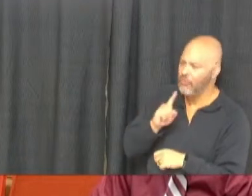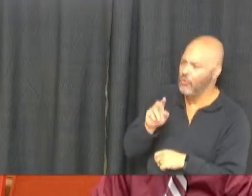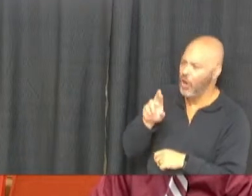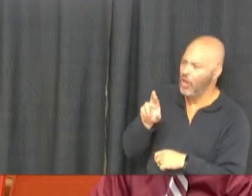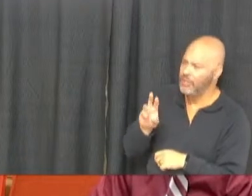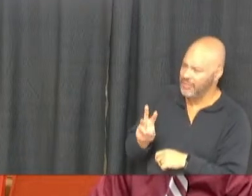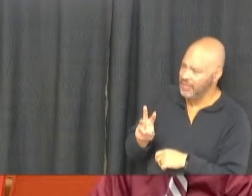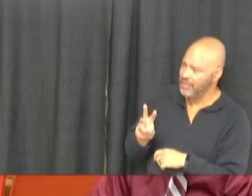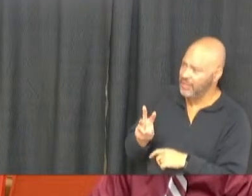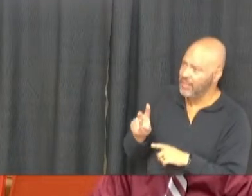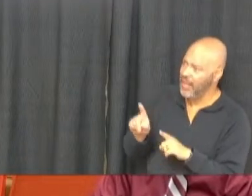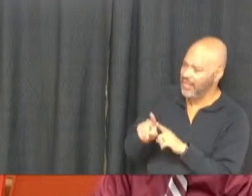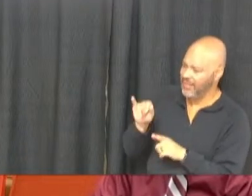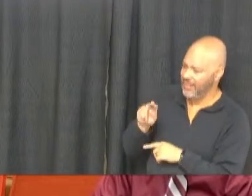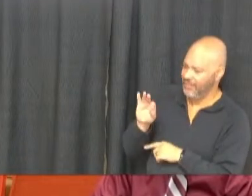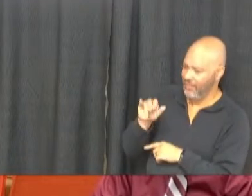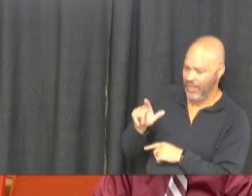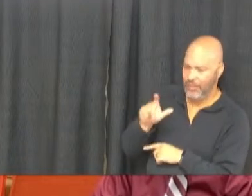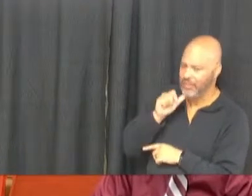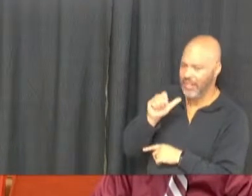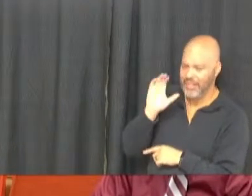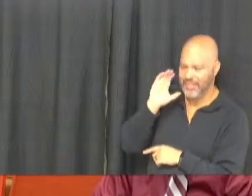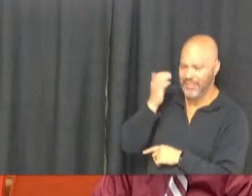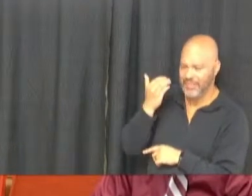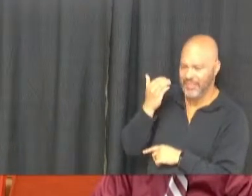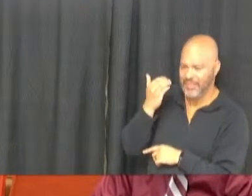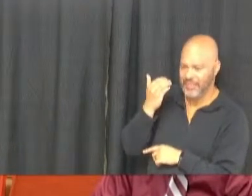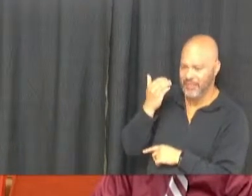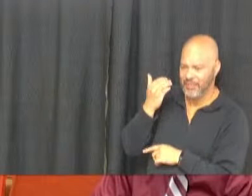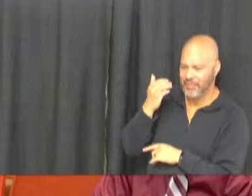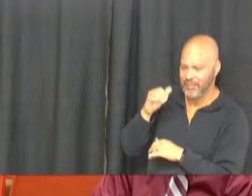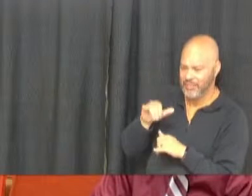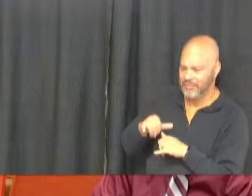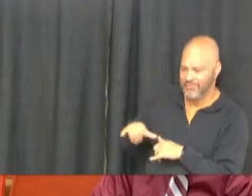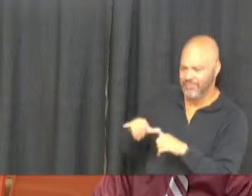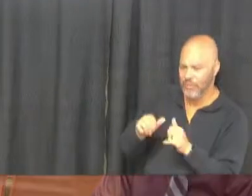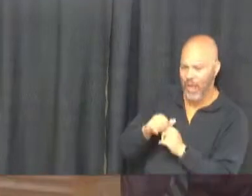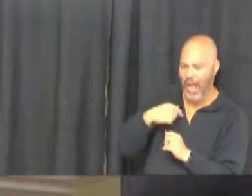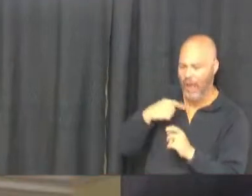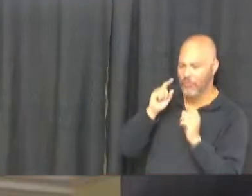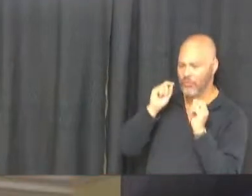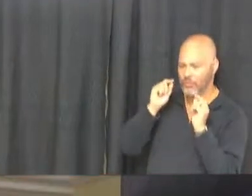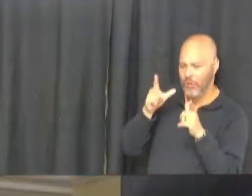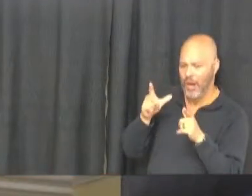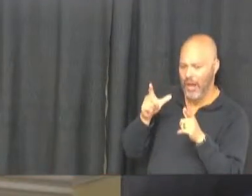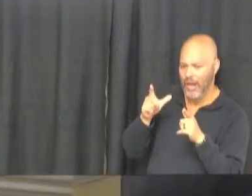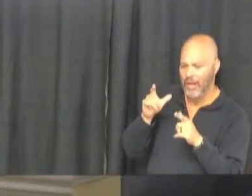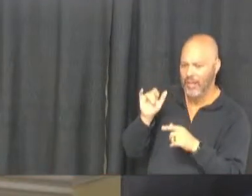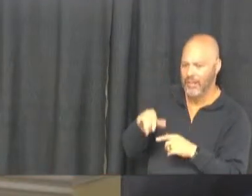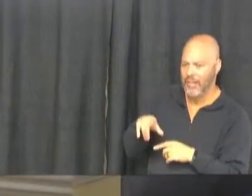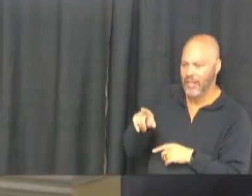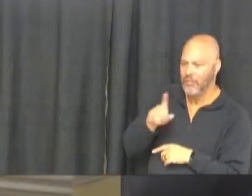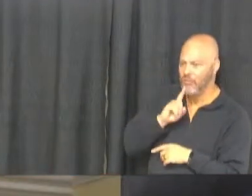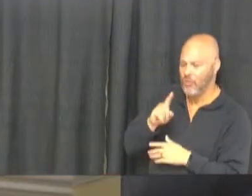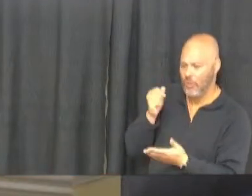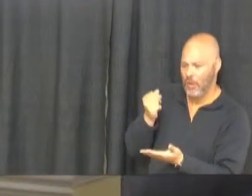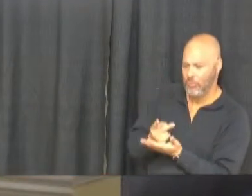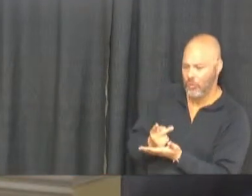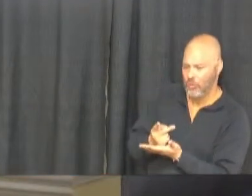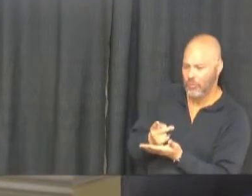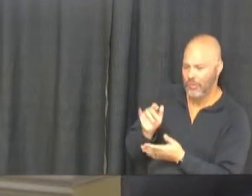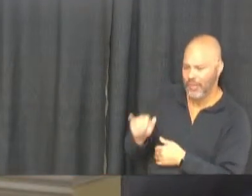R6 as an infill in this area doesn't seem to be in keeping with R6. I was surprised that you approved